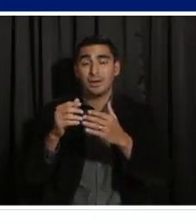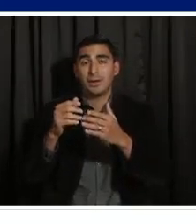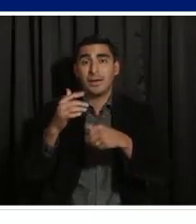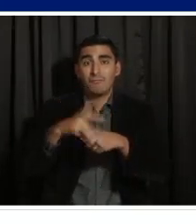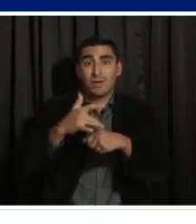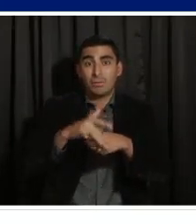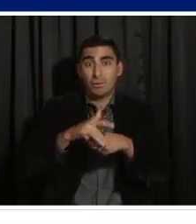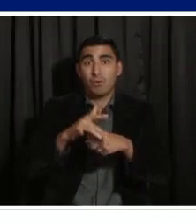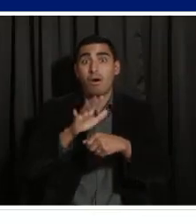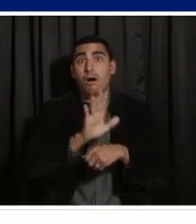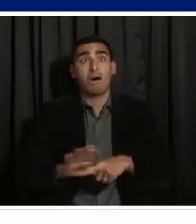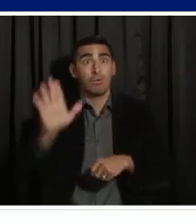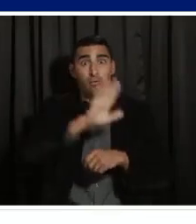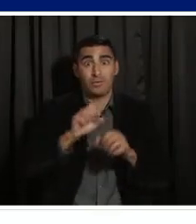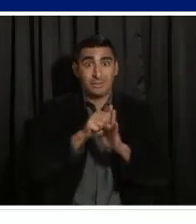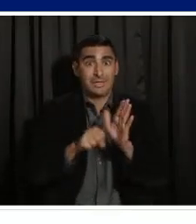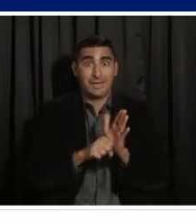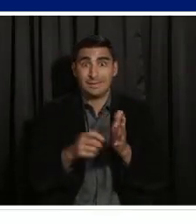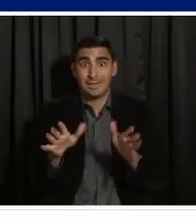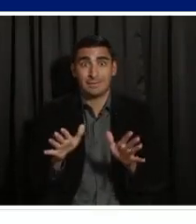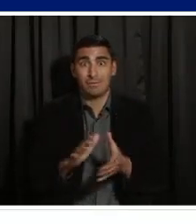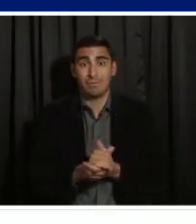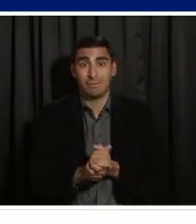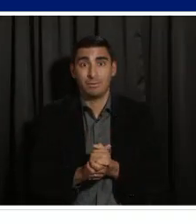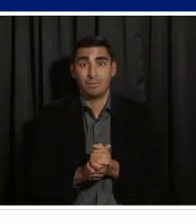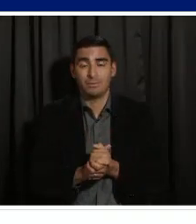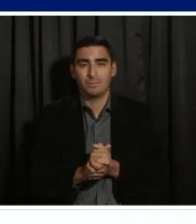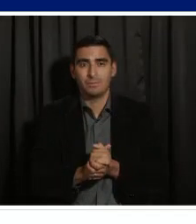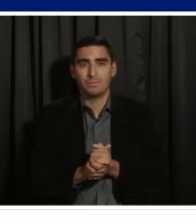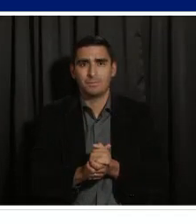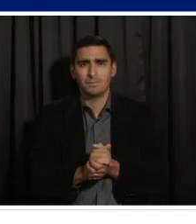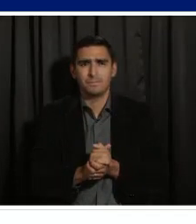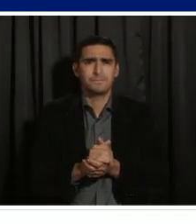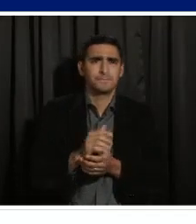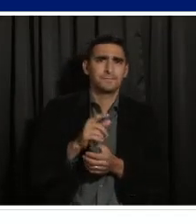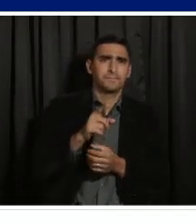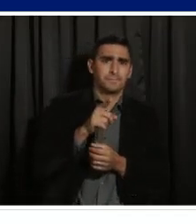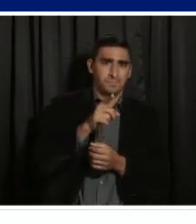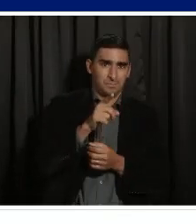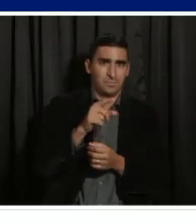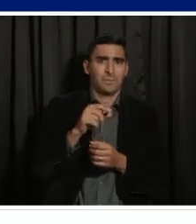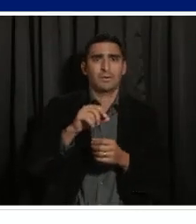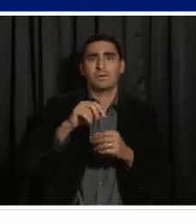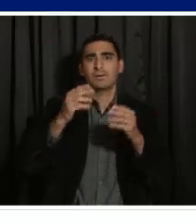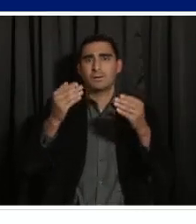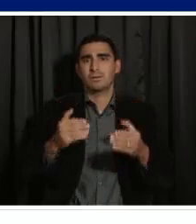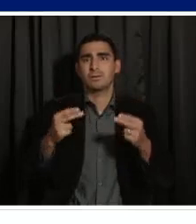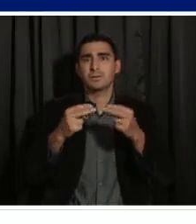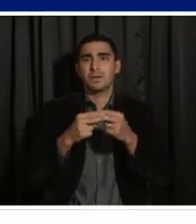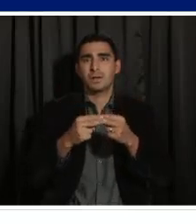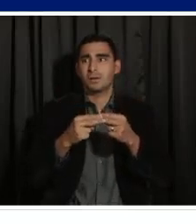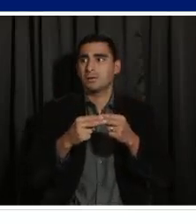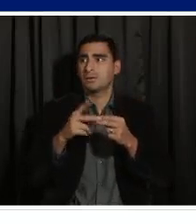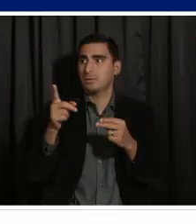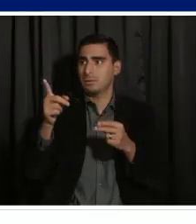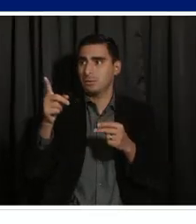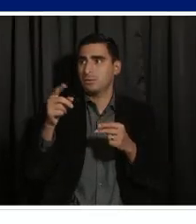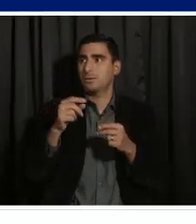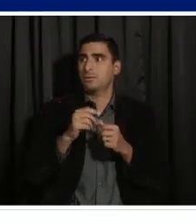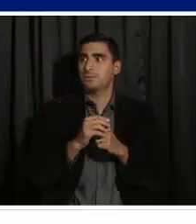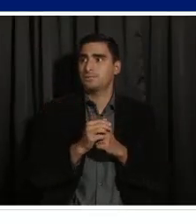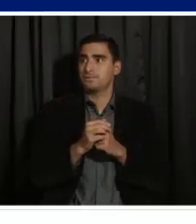state. On the next slide, we have a new graphic here to show you kind of the relationship